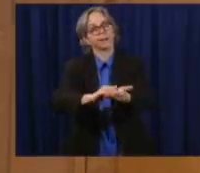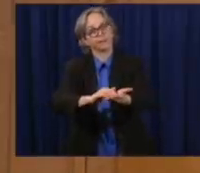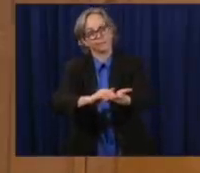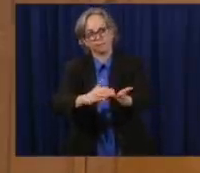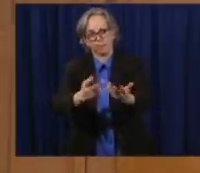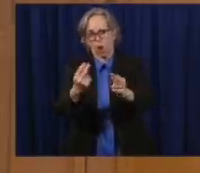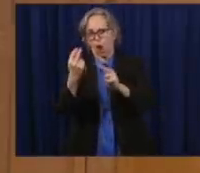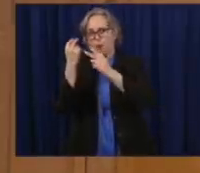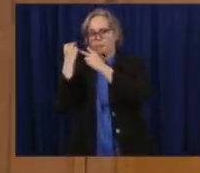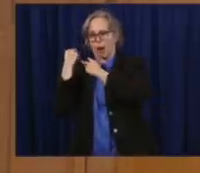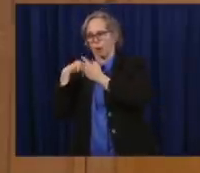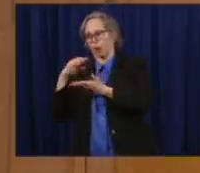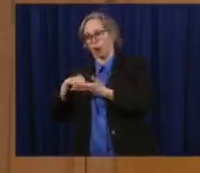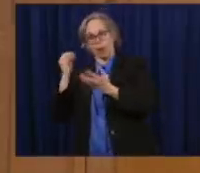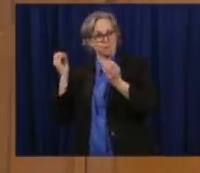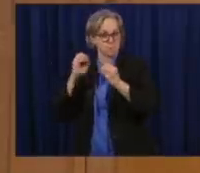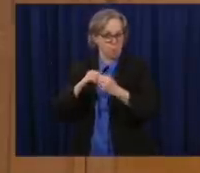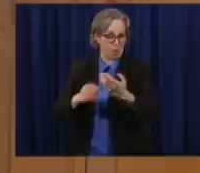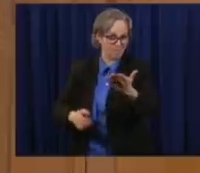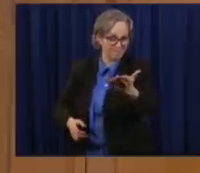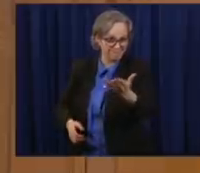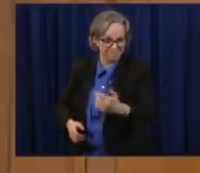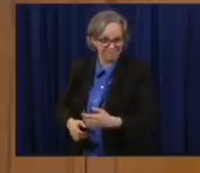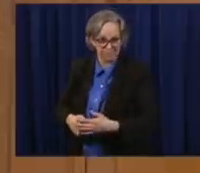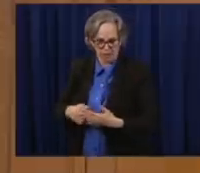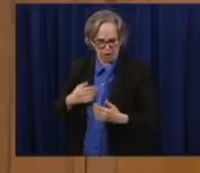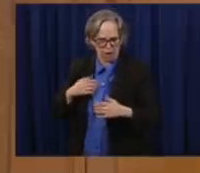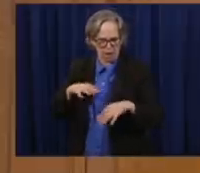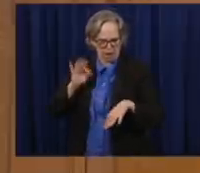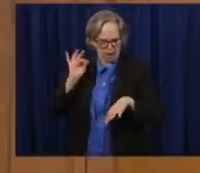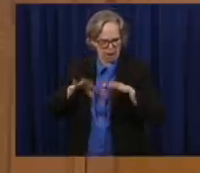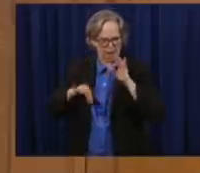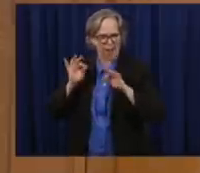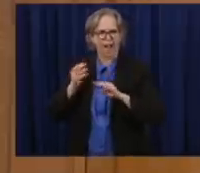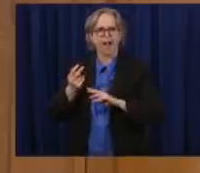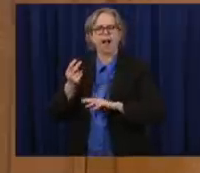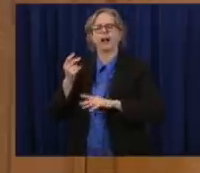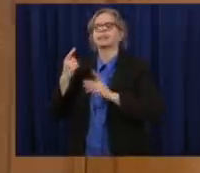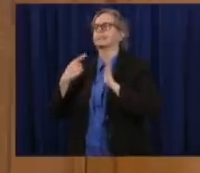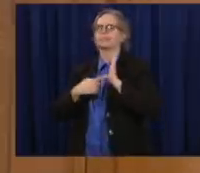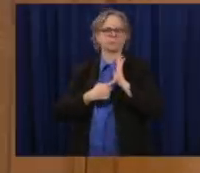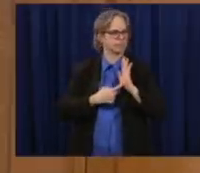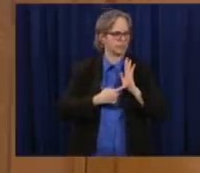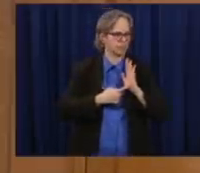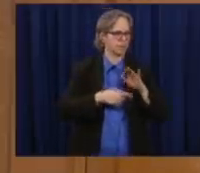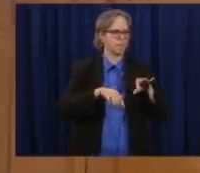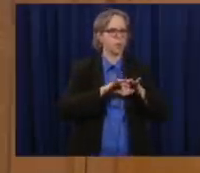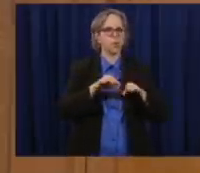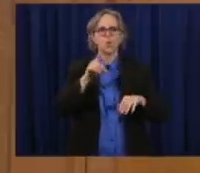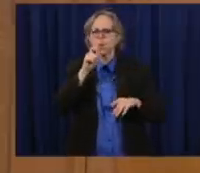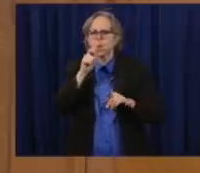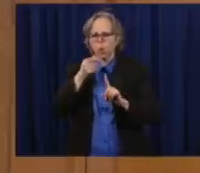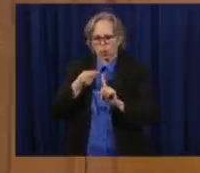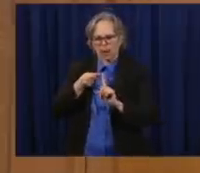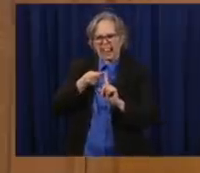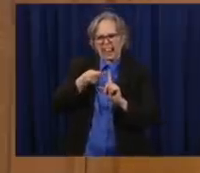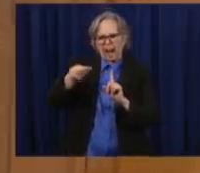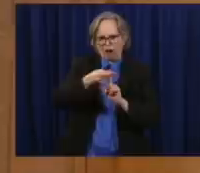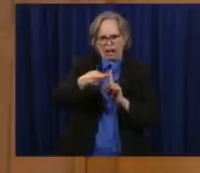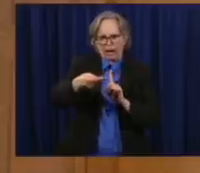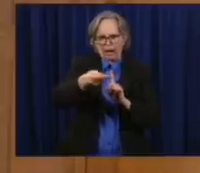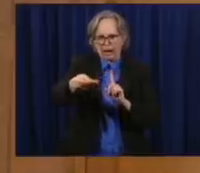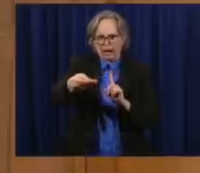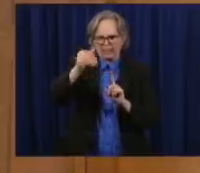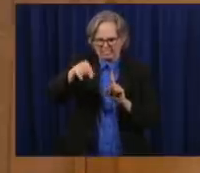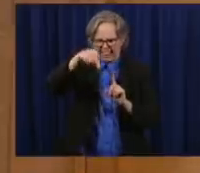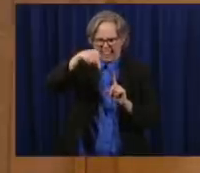waiting for signs of a symptom is not who's contagious. And that's what makes this virus so dangerous, because people